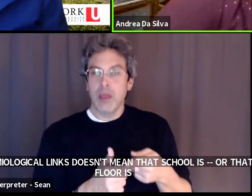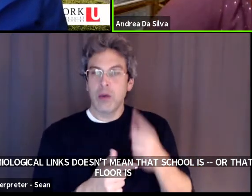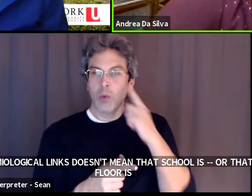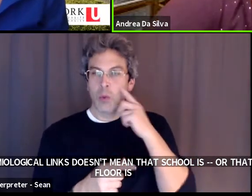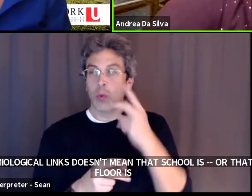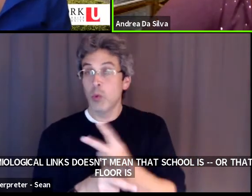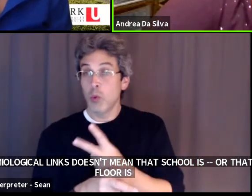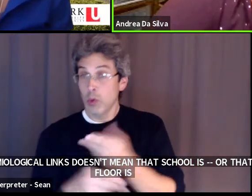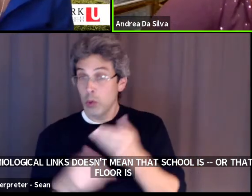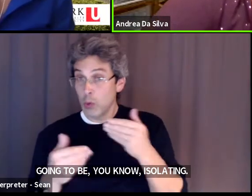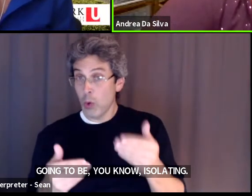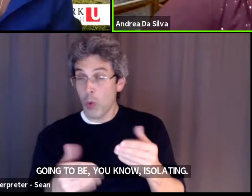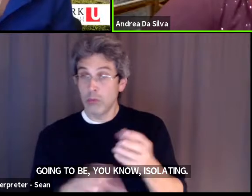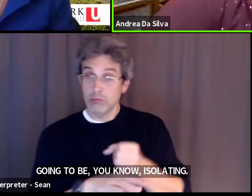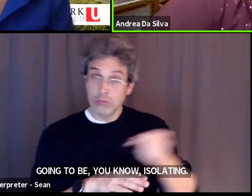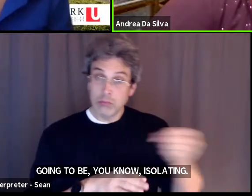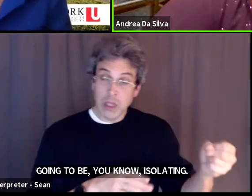case.